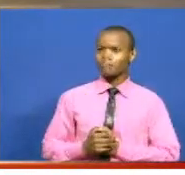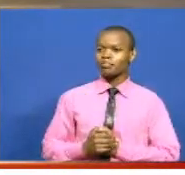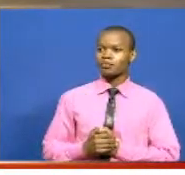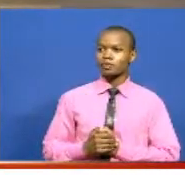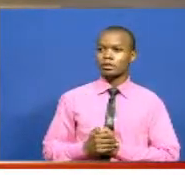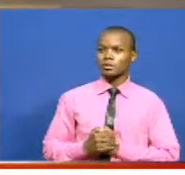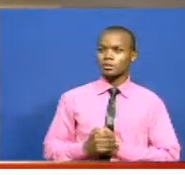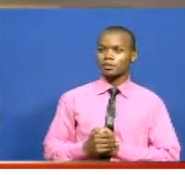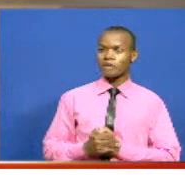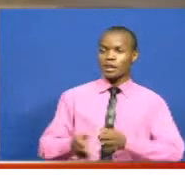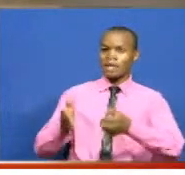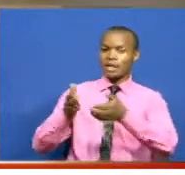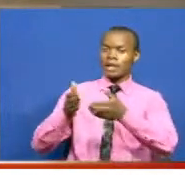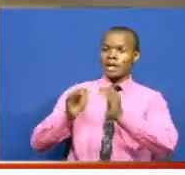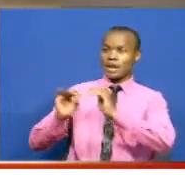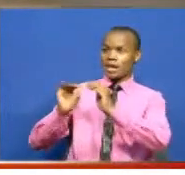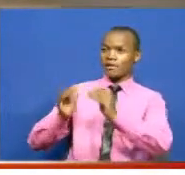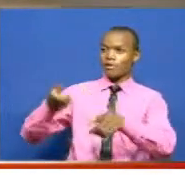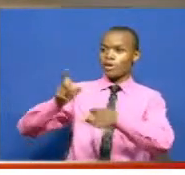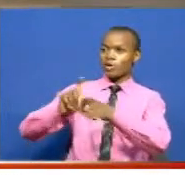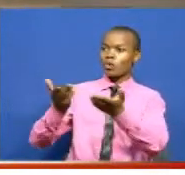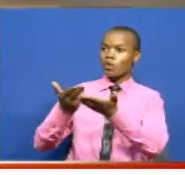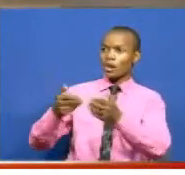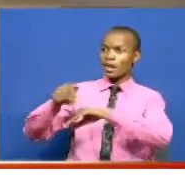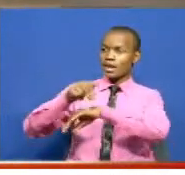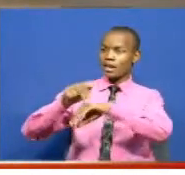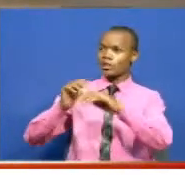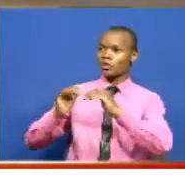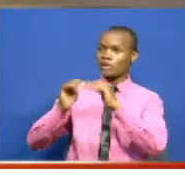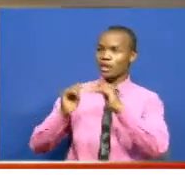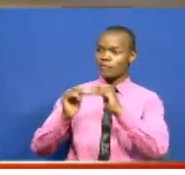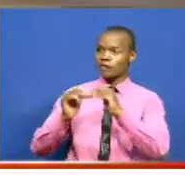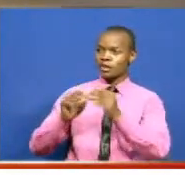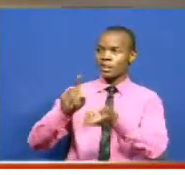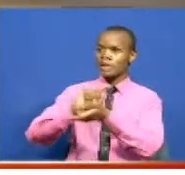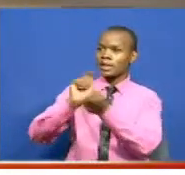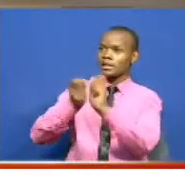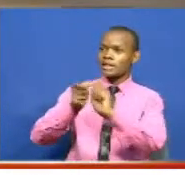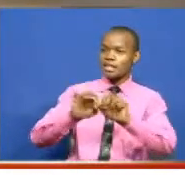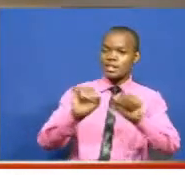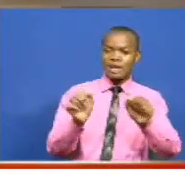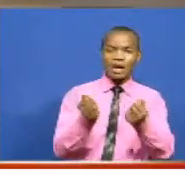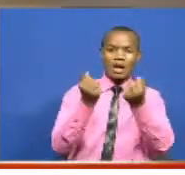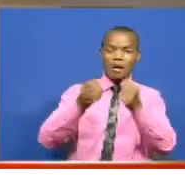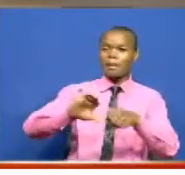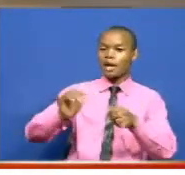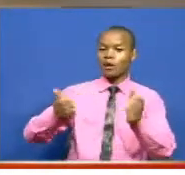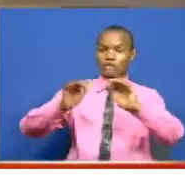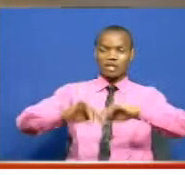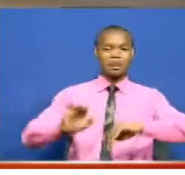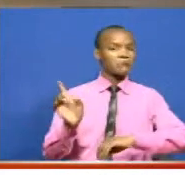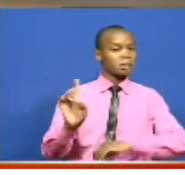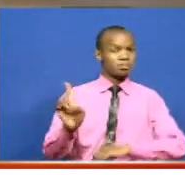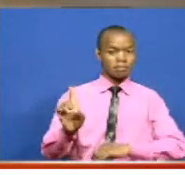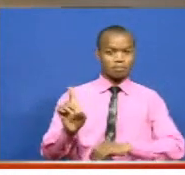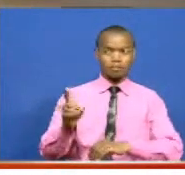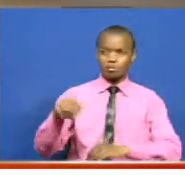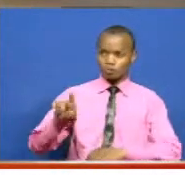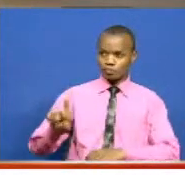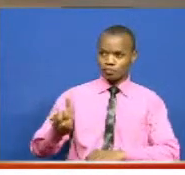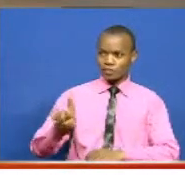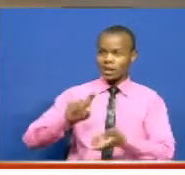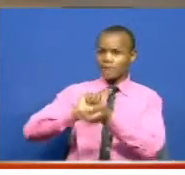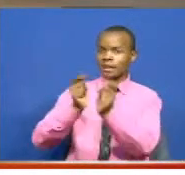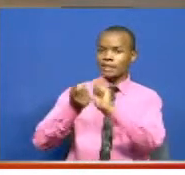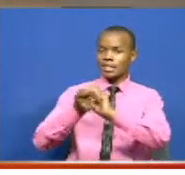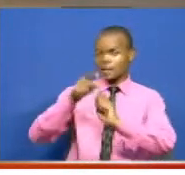be increased is at the national level. Now, there will be no changes that's gonna happen to the county assembly. True? There will be no changes